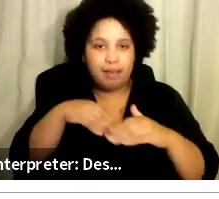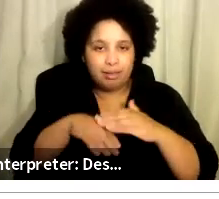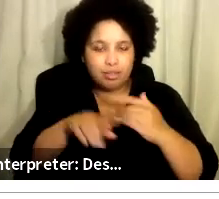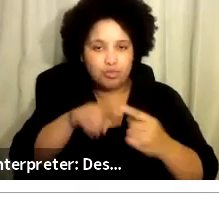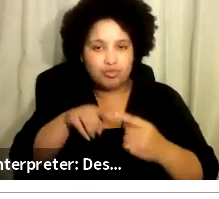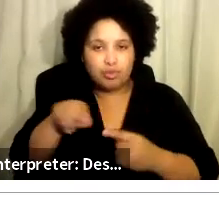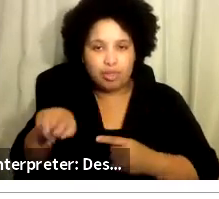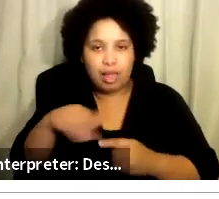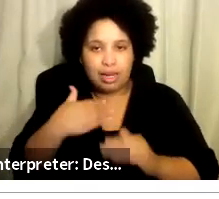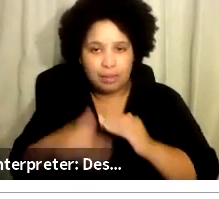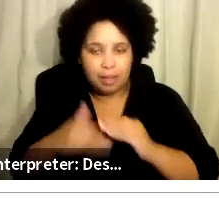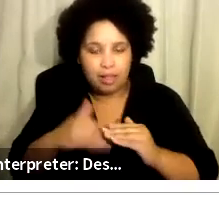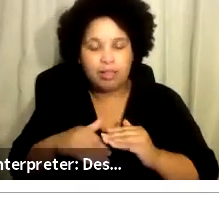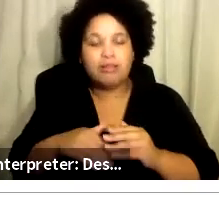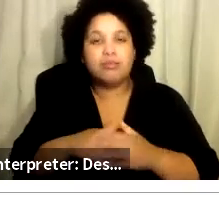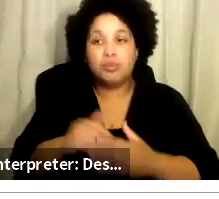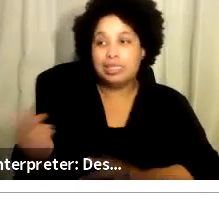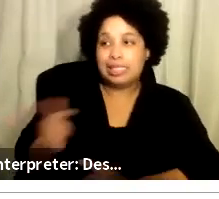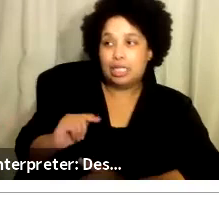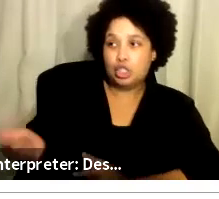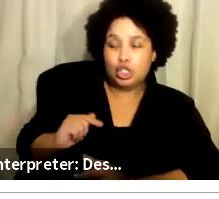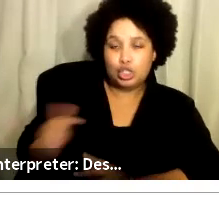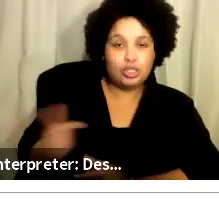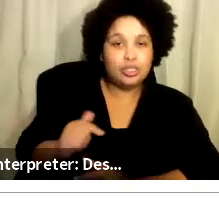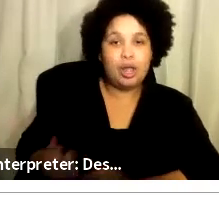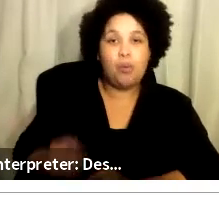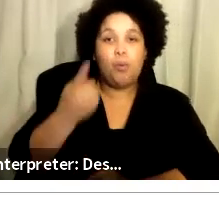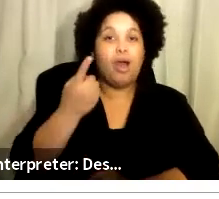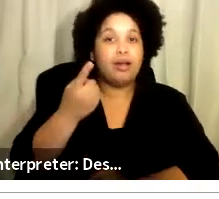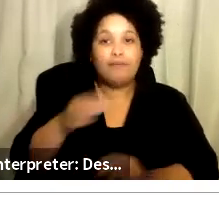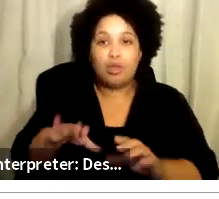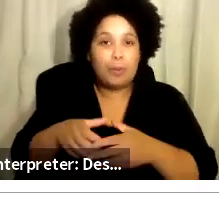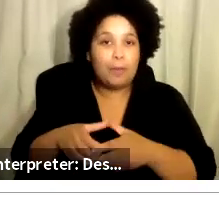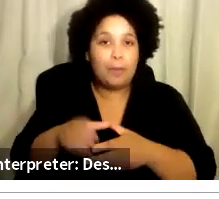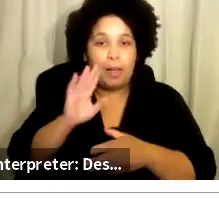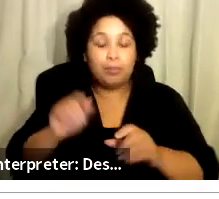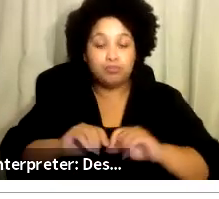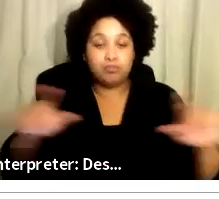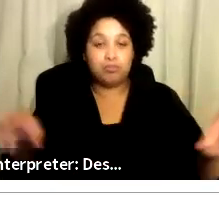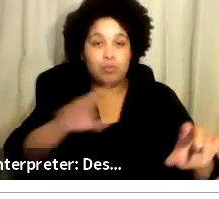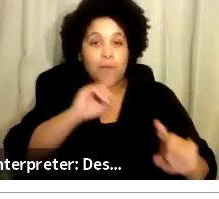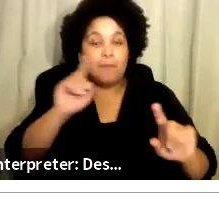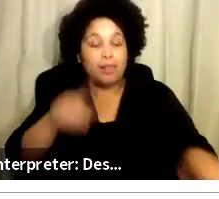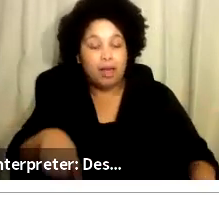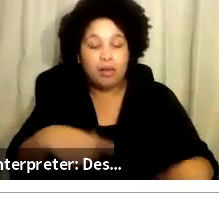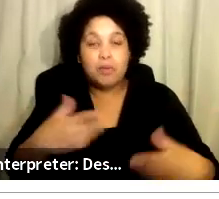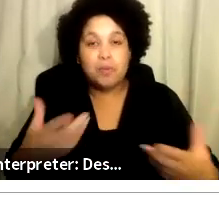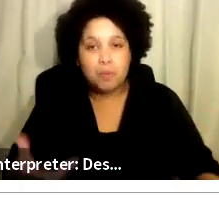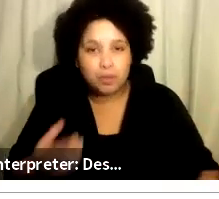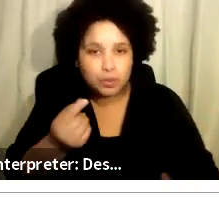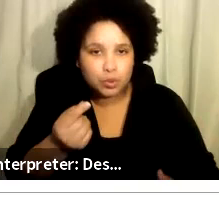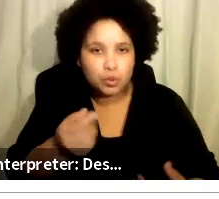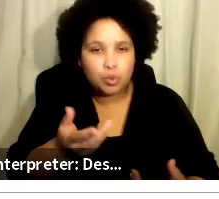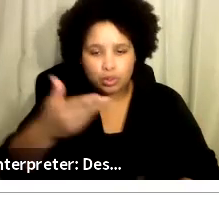it. We take turns and one of us will open the email, reply to it, or sort